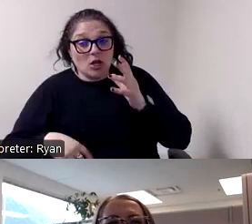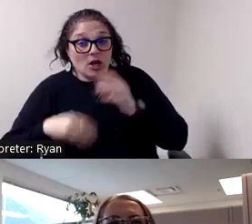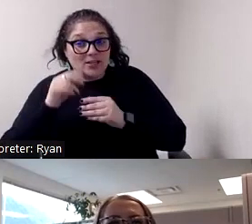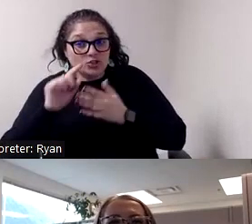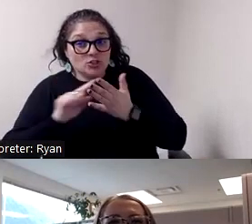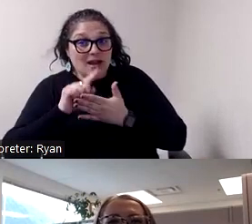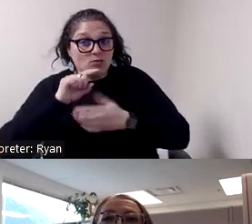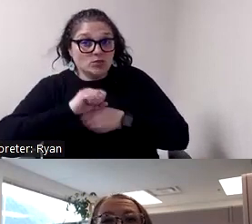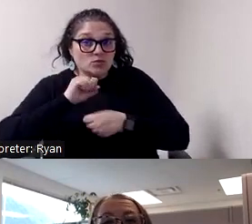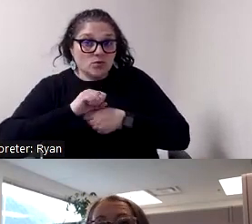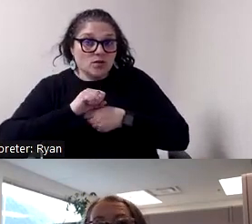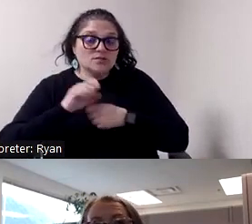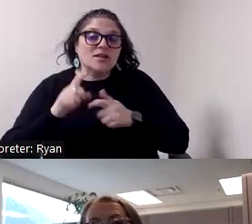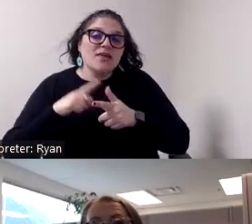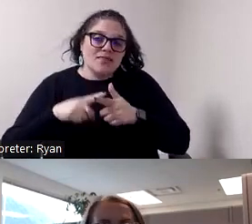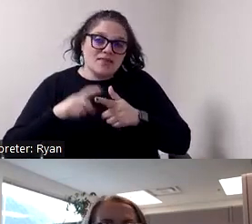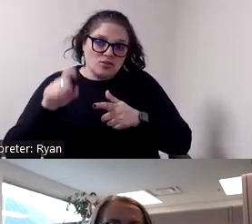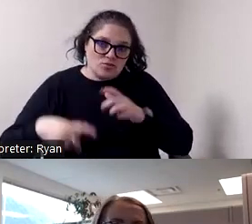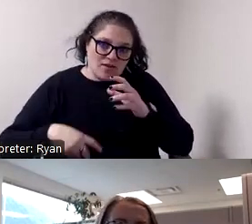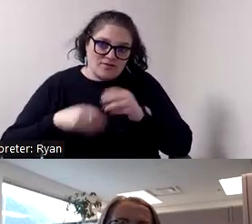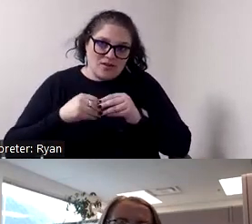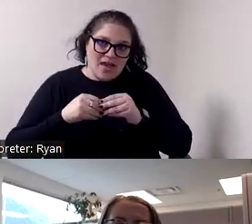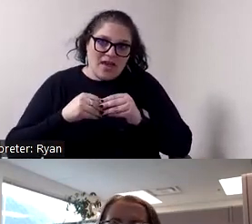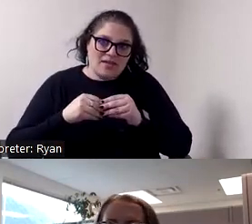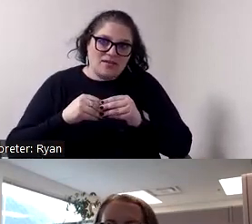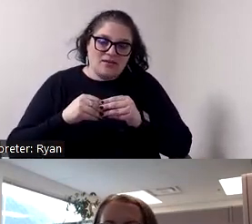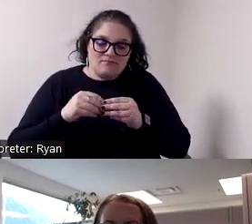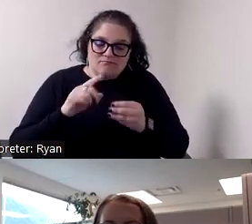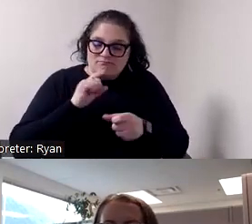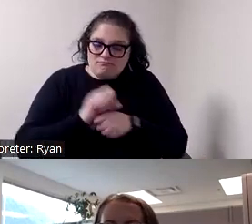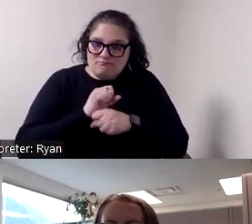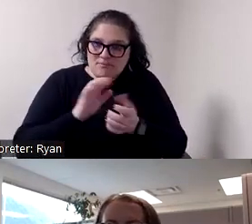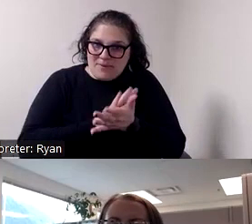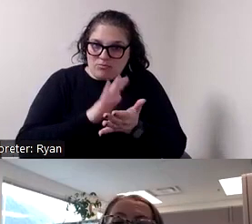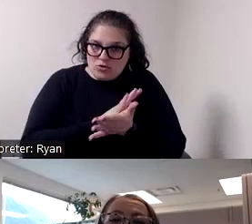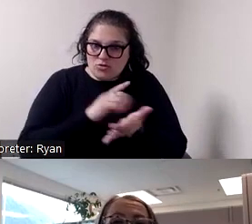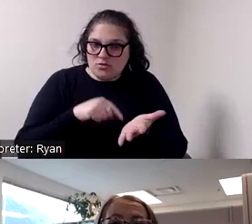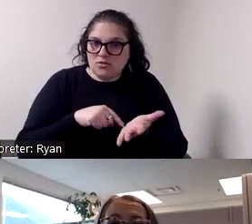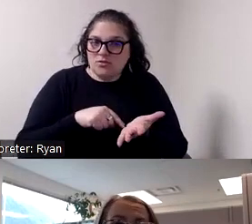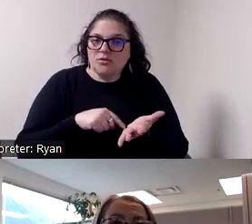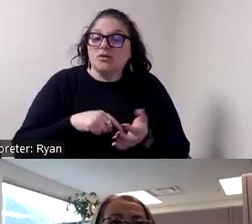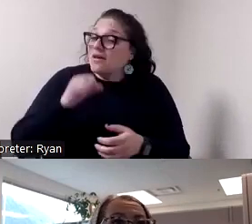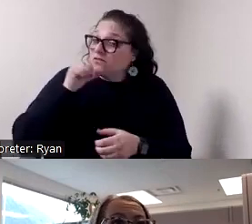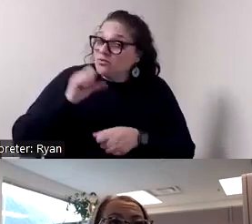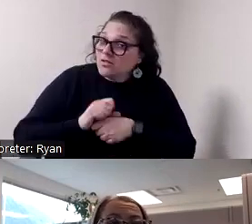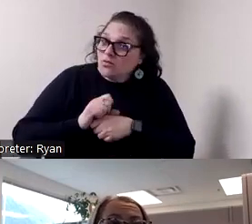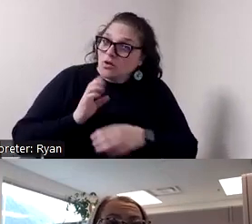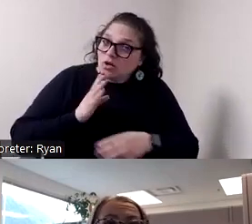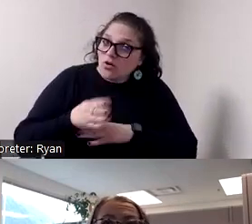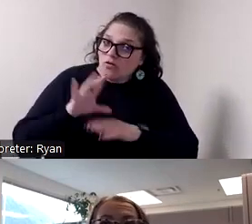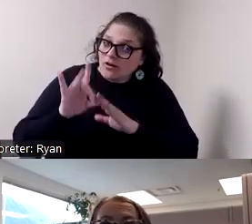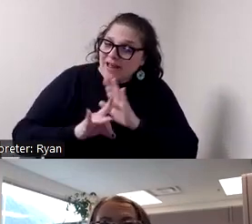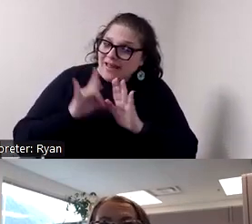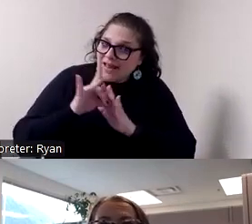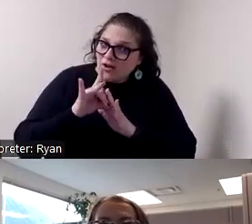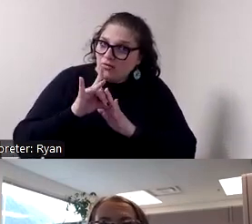worked, then you would have to add a physical timesheet. So say if you didn't work over like 8 hours